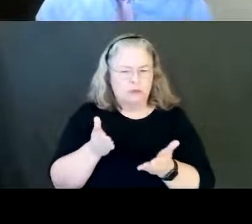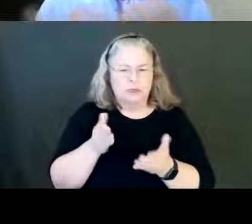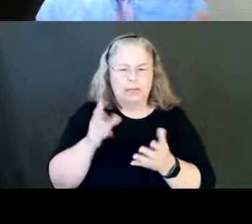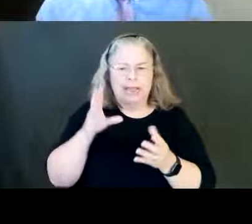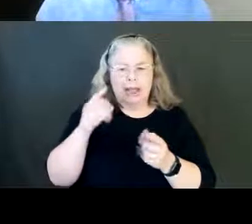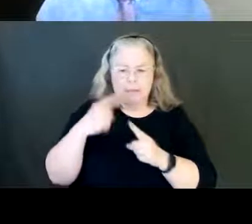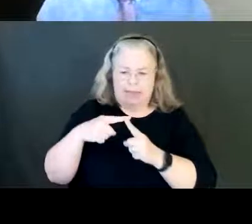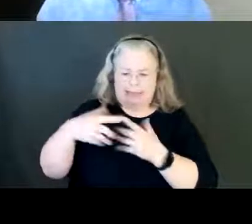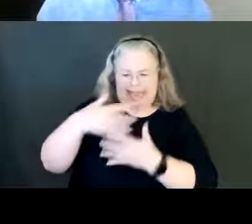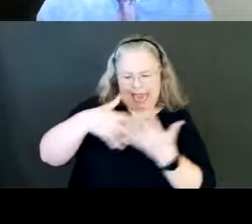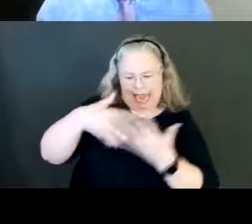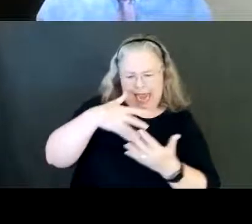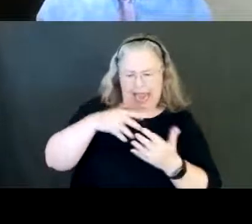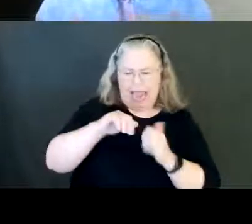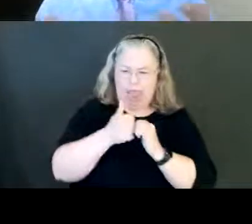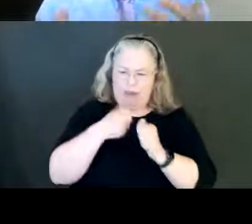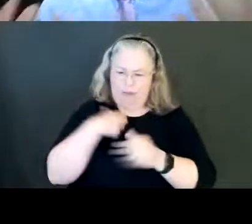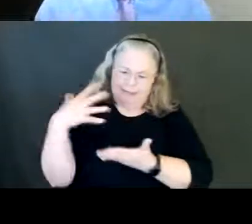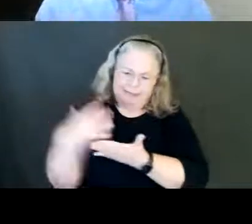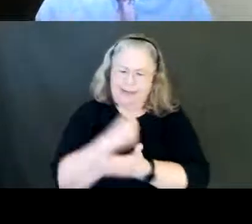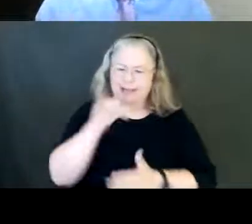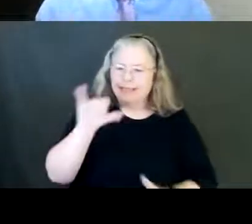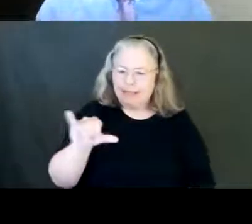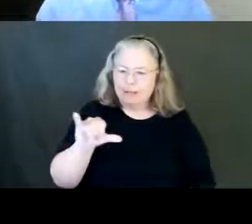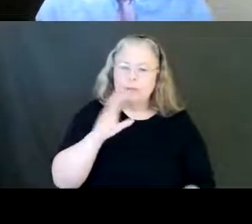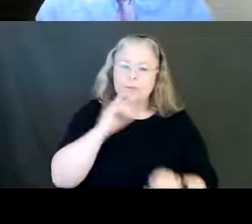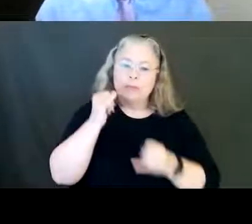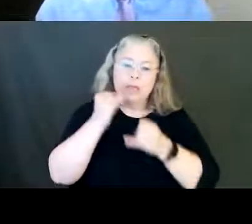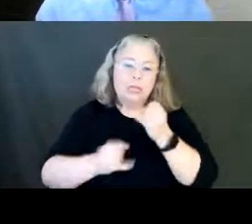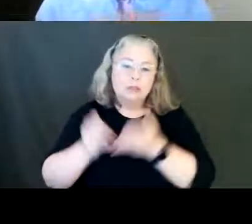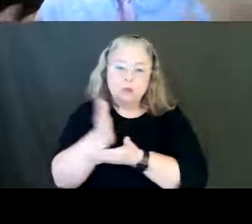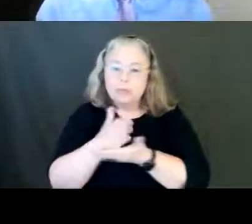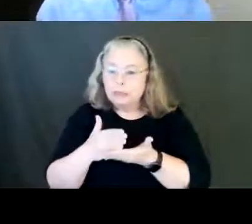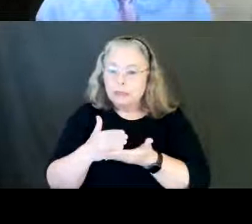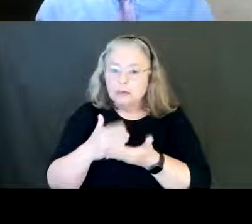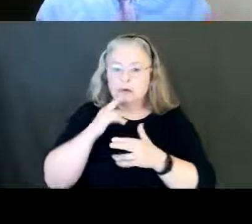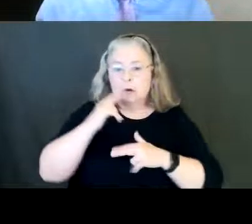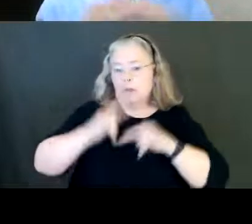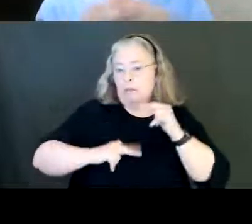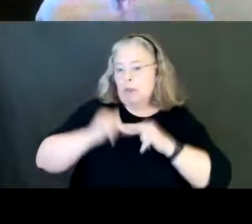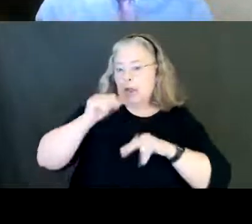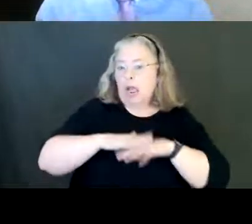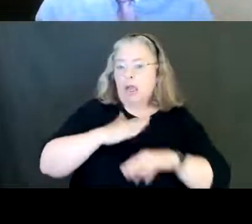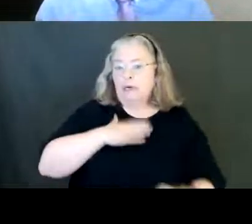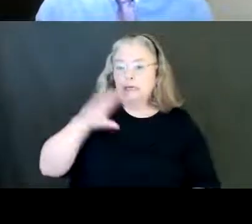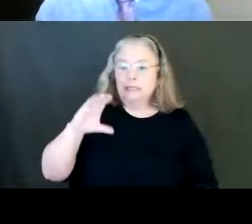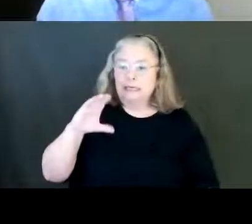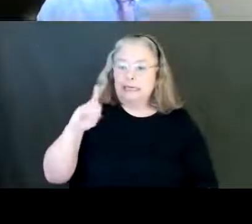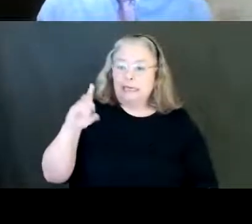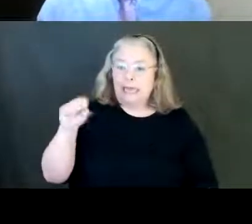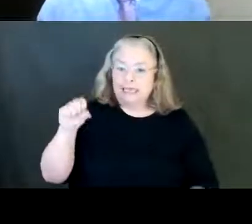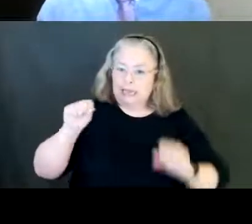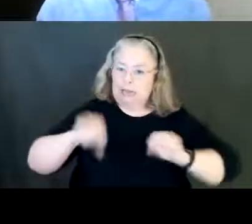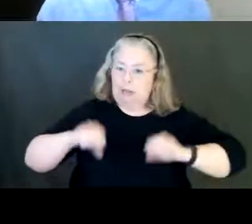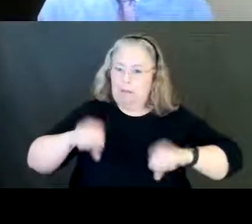that interaction. How can we innovate on it? And then of course, the last piece here building on our CDSS capacity